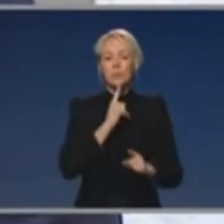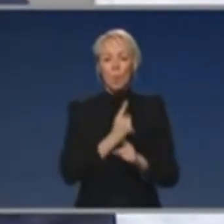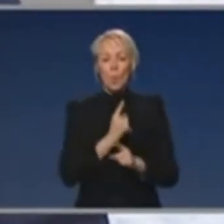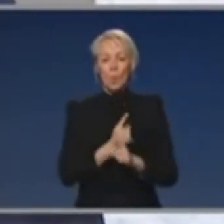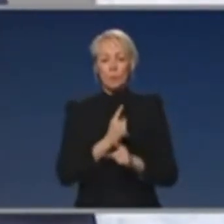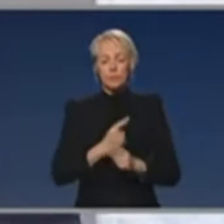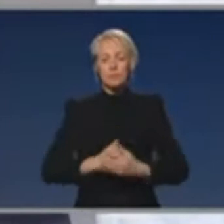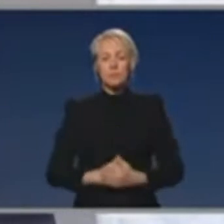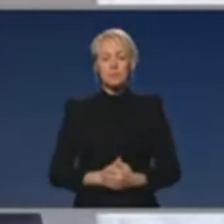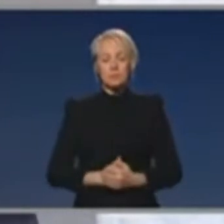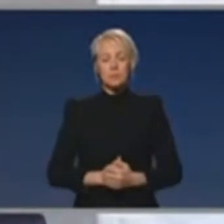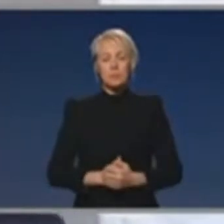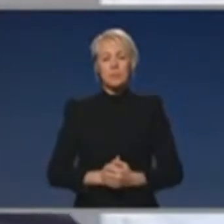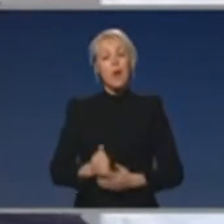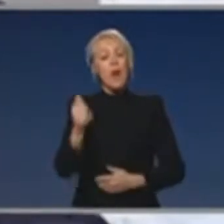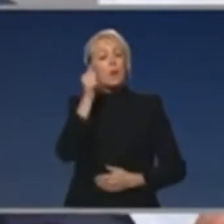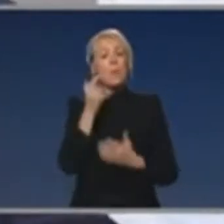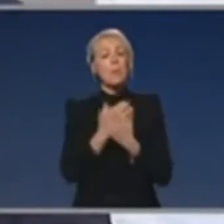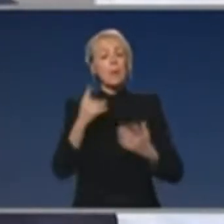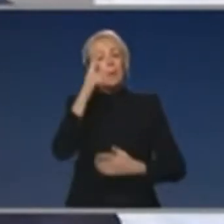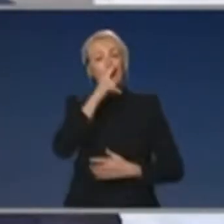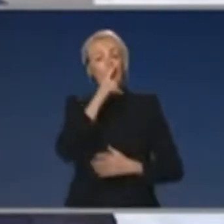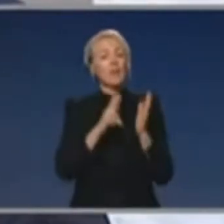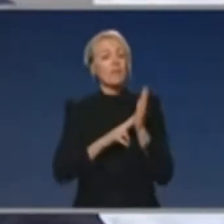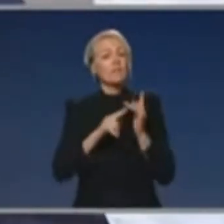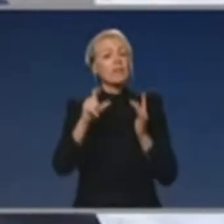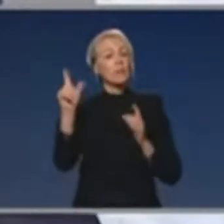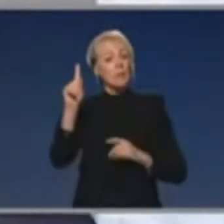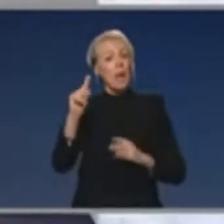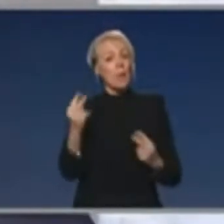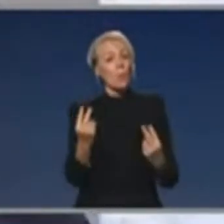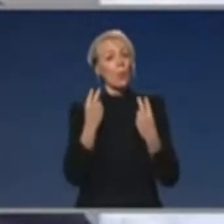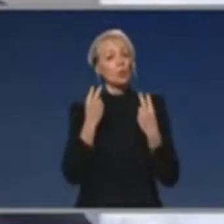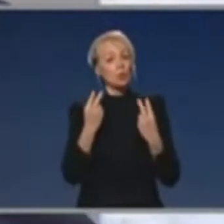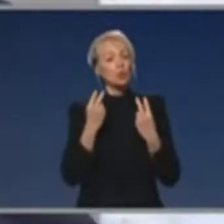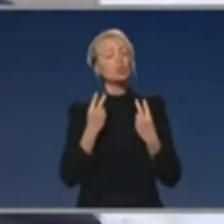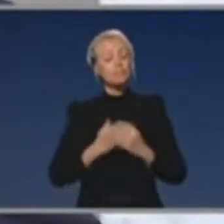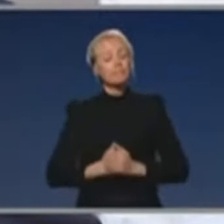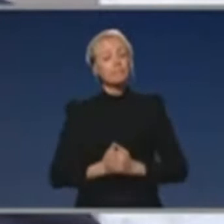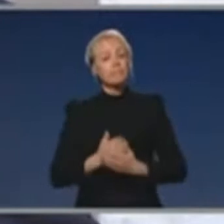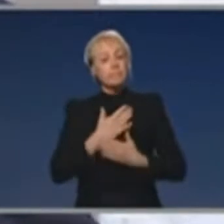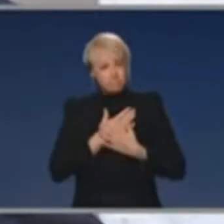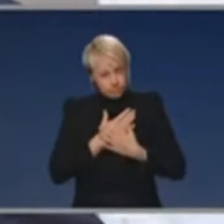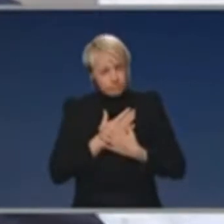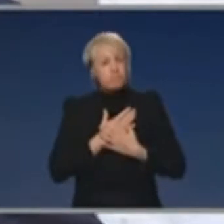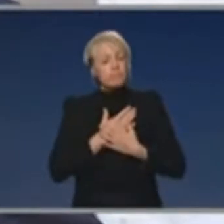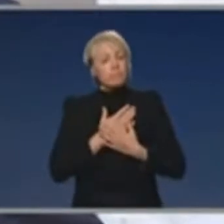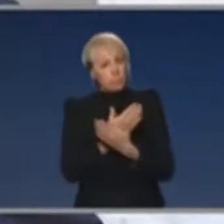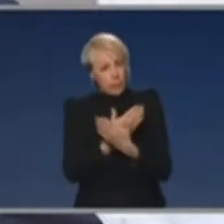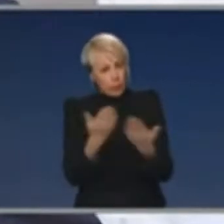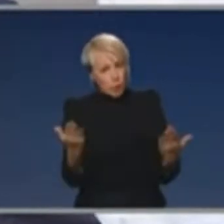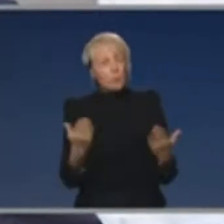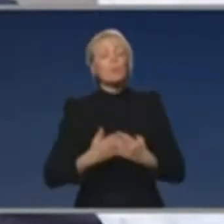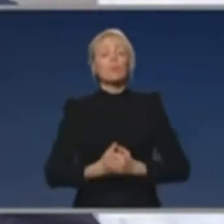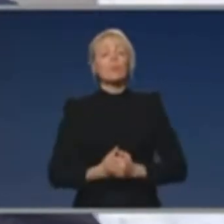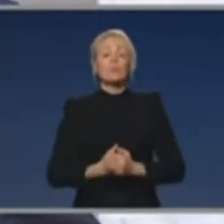know there will be many Victorians at home today, and they will have joined us now, and I extend my greetings to you and my